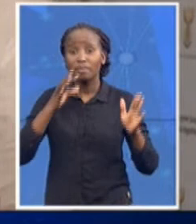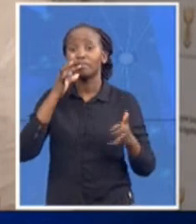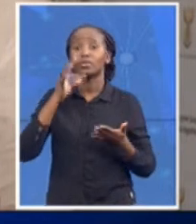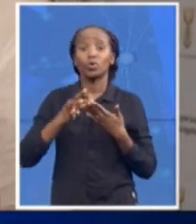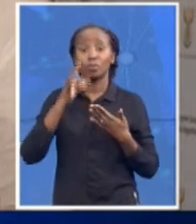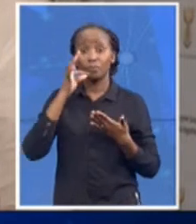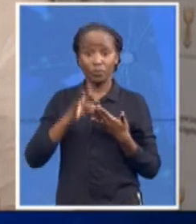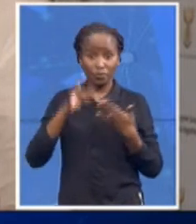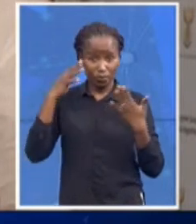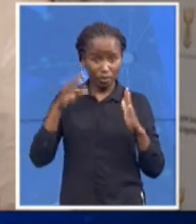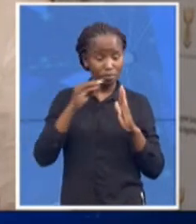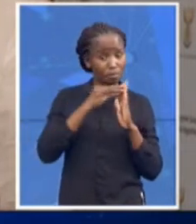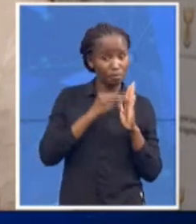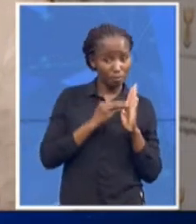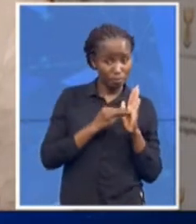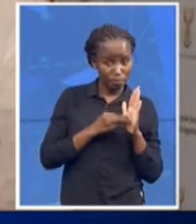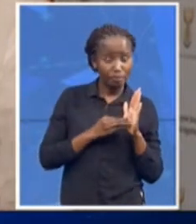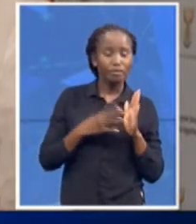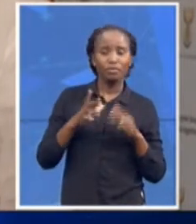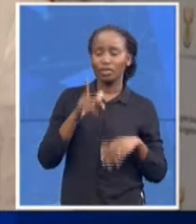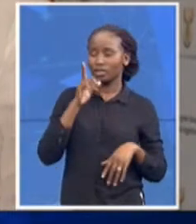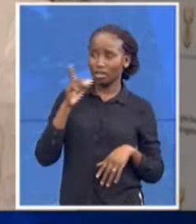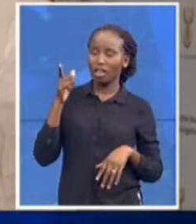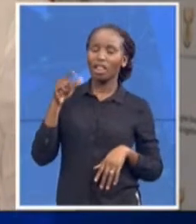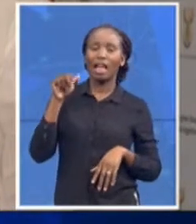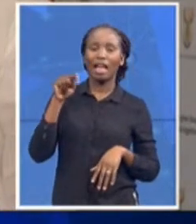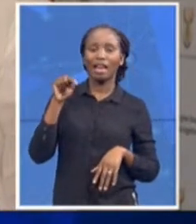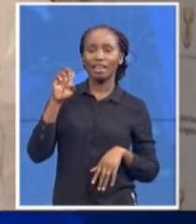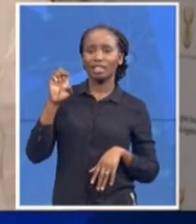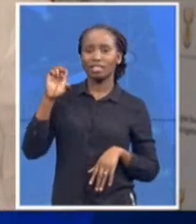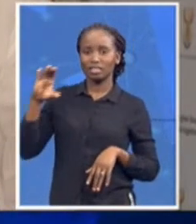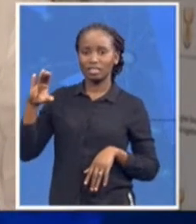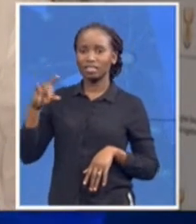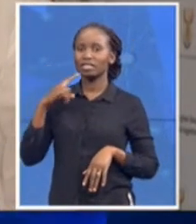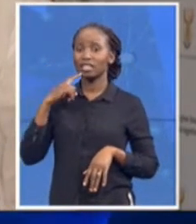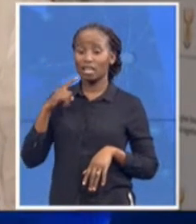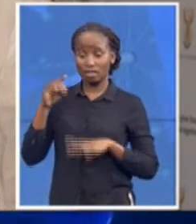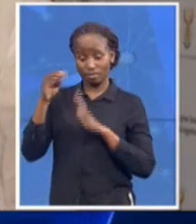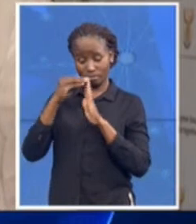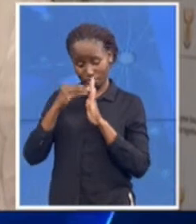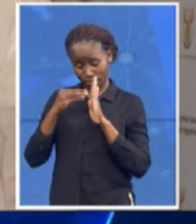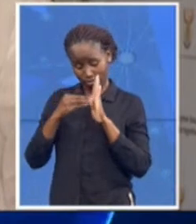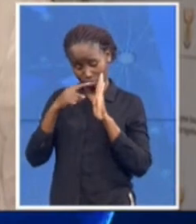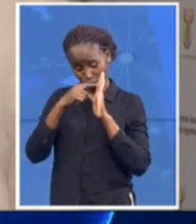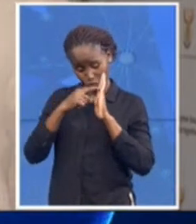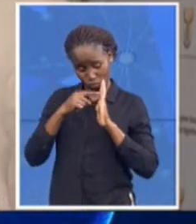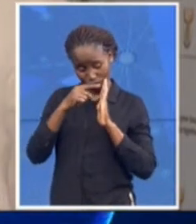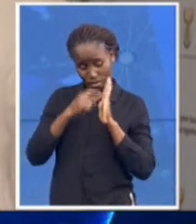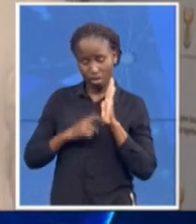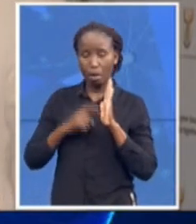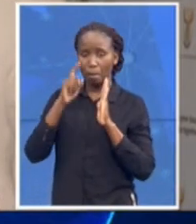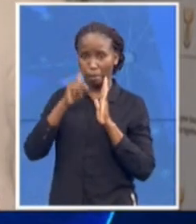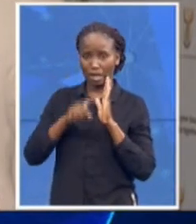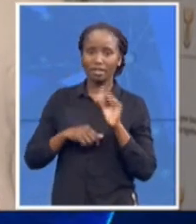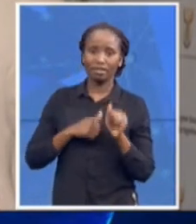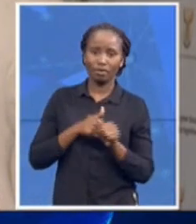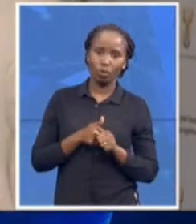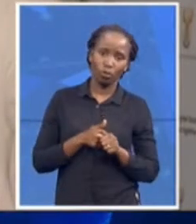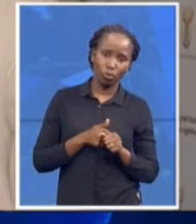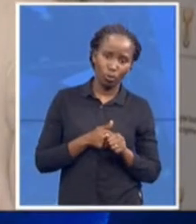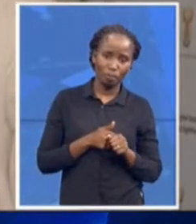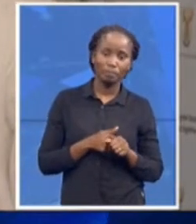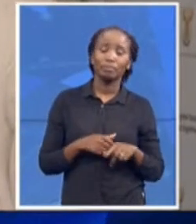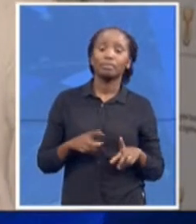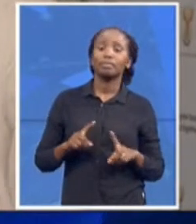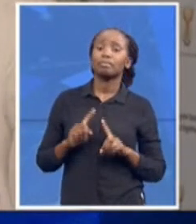they must follow through those recommendations, which they've started to do. But I've also said, just